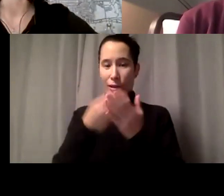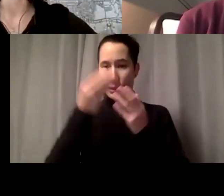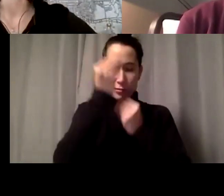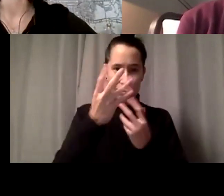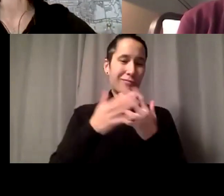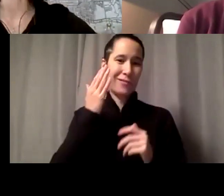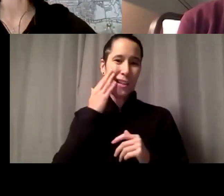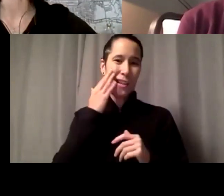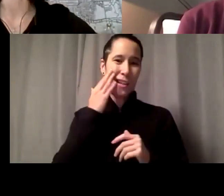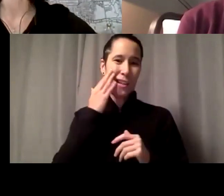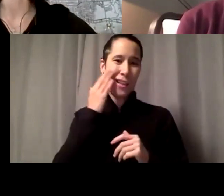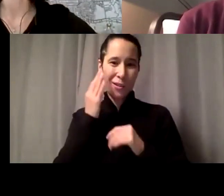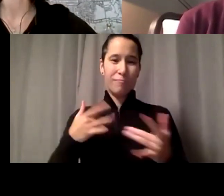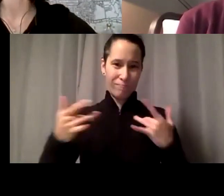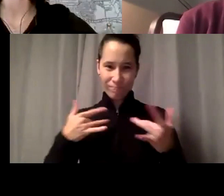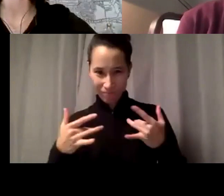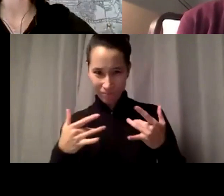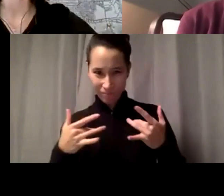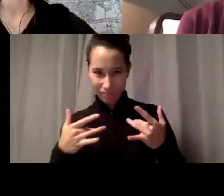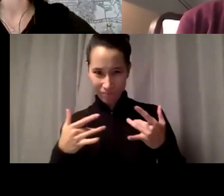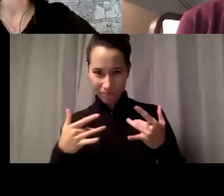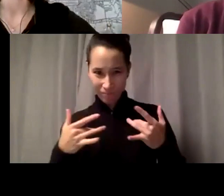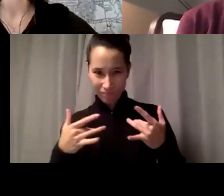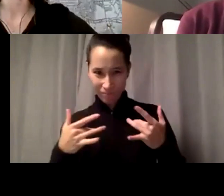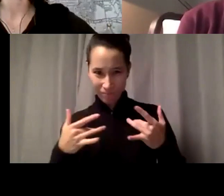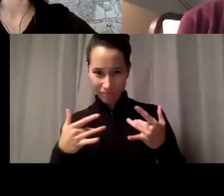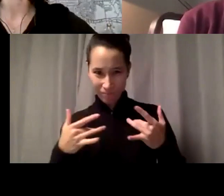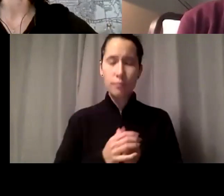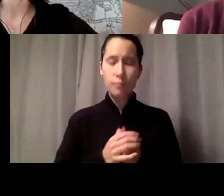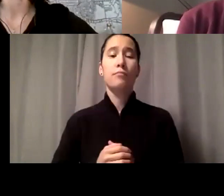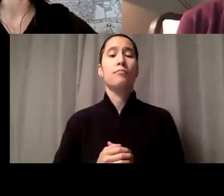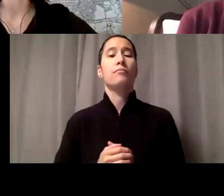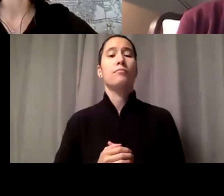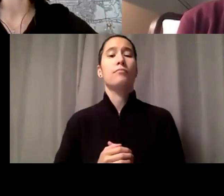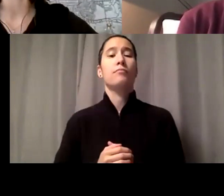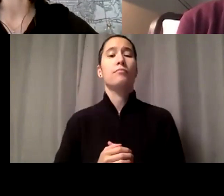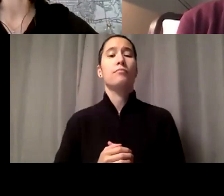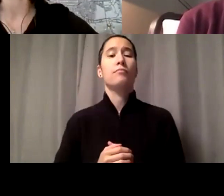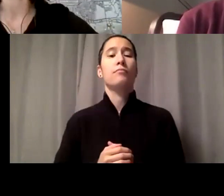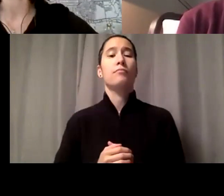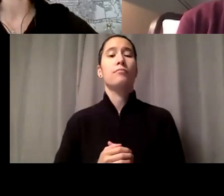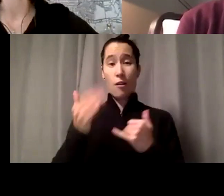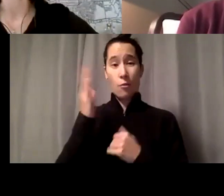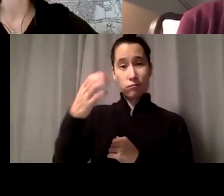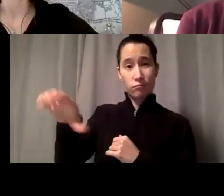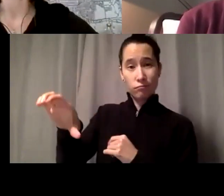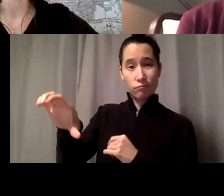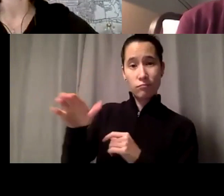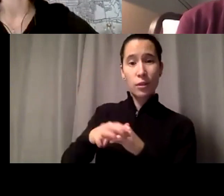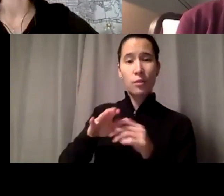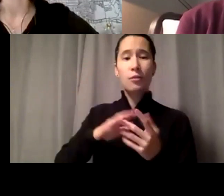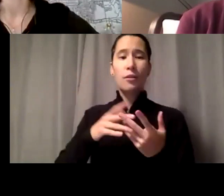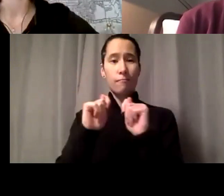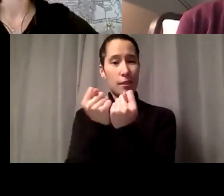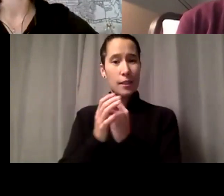concerns. Before we pass it over to the VIA Sport team for more detailed updates, I do want to outline kind of 3 key points. First